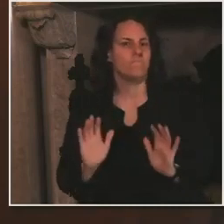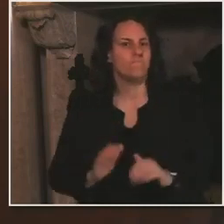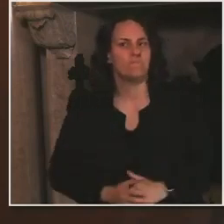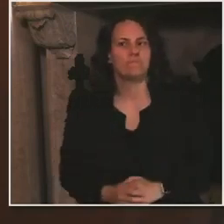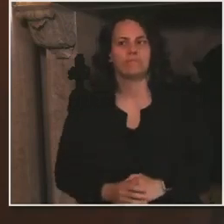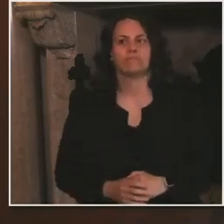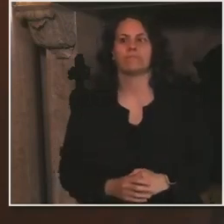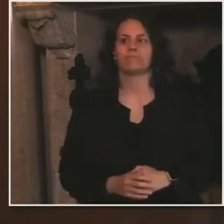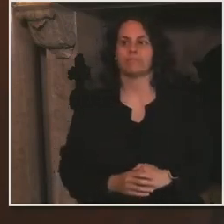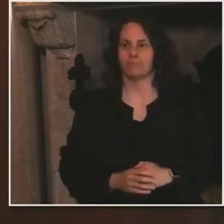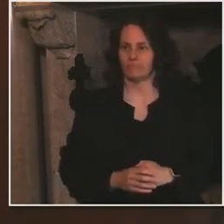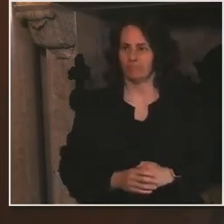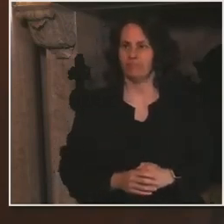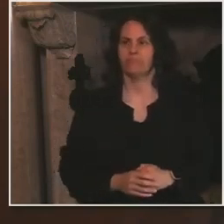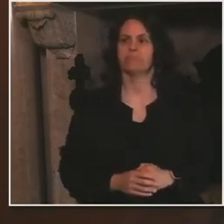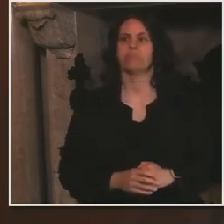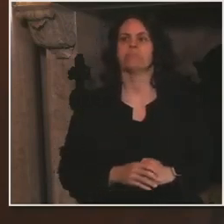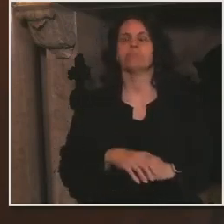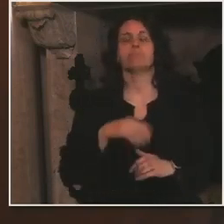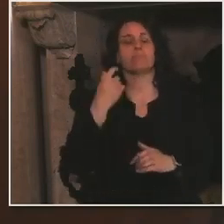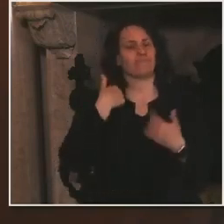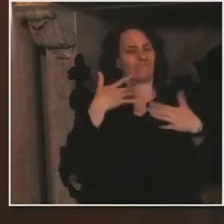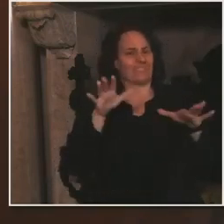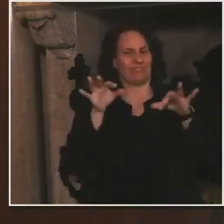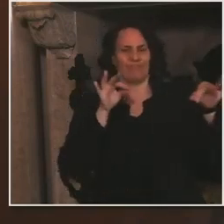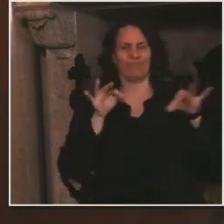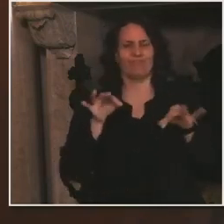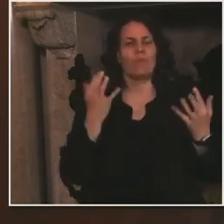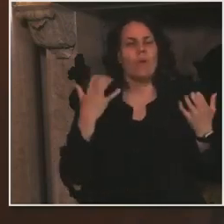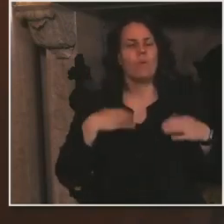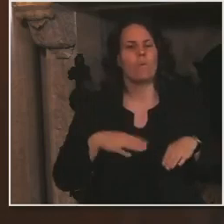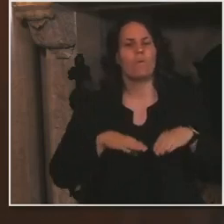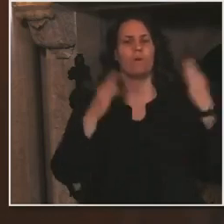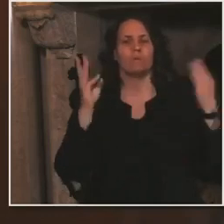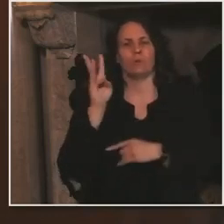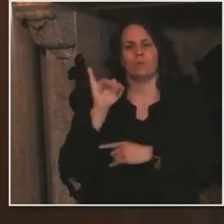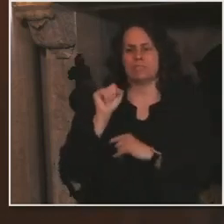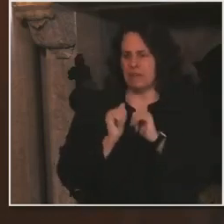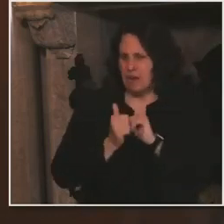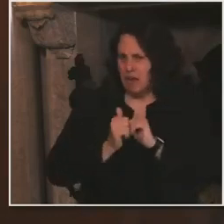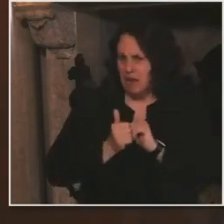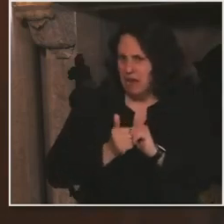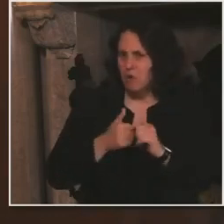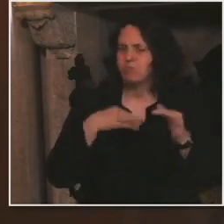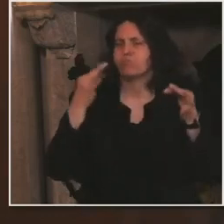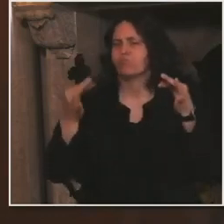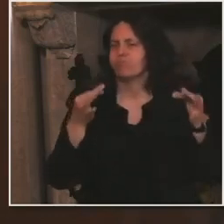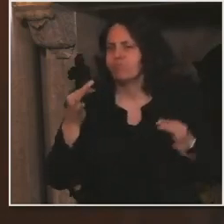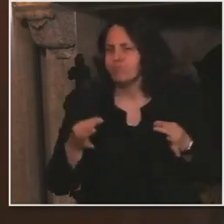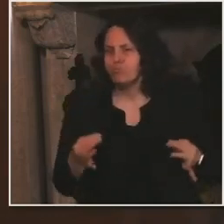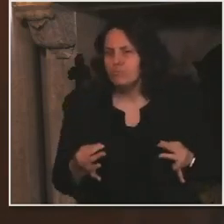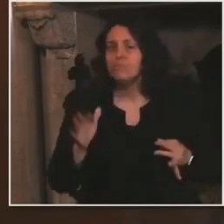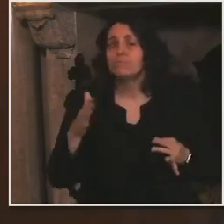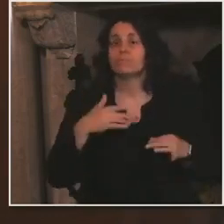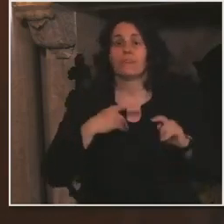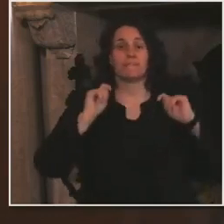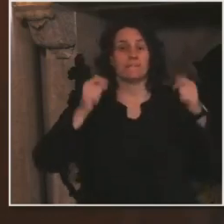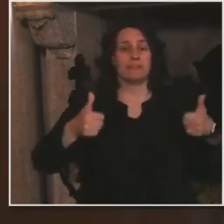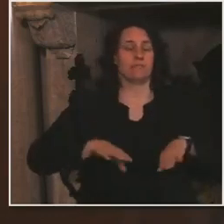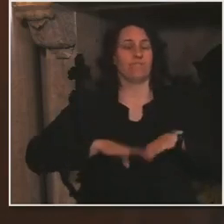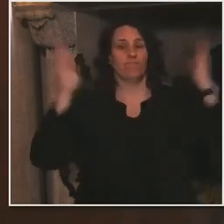talk about reopening our economy, and I've said all along that it needs to be more like turning a dial than flipping a switch. No one wants